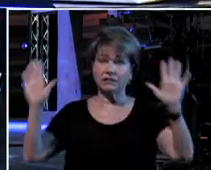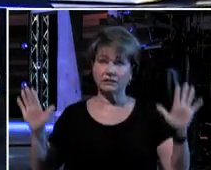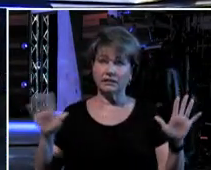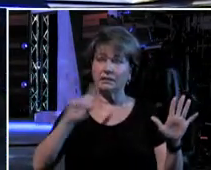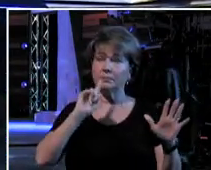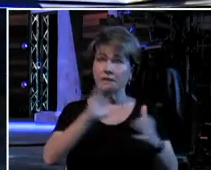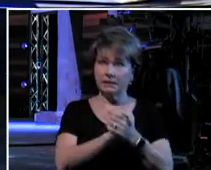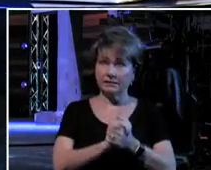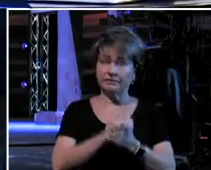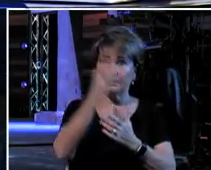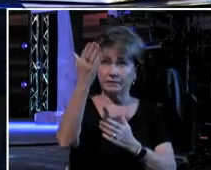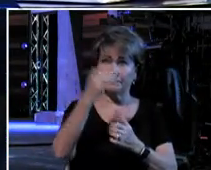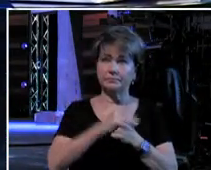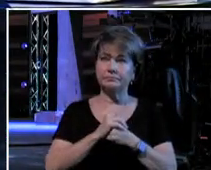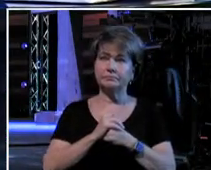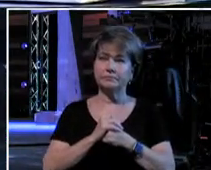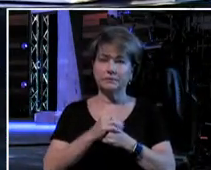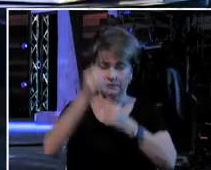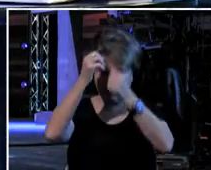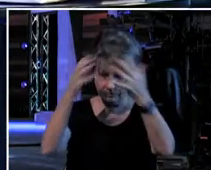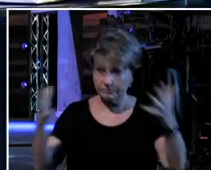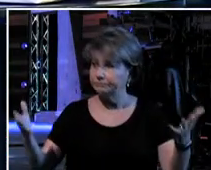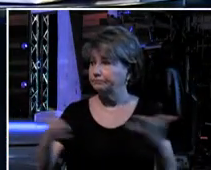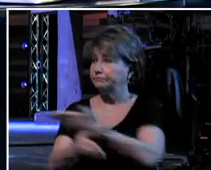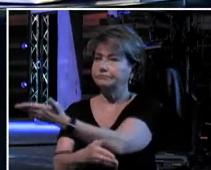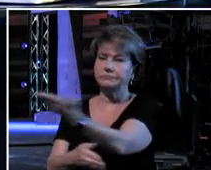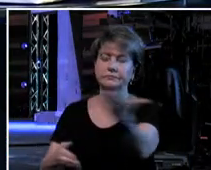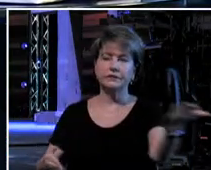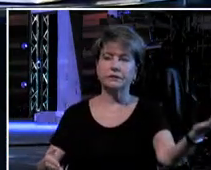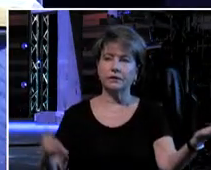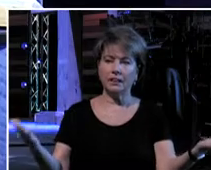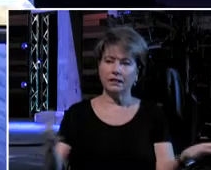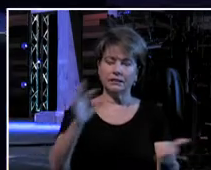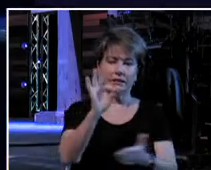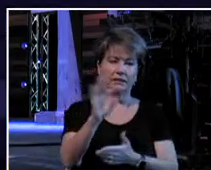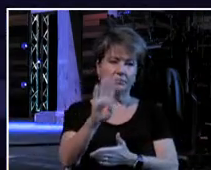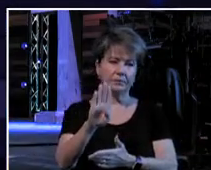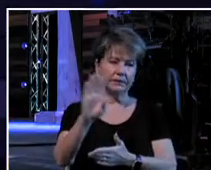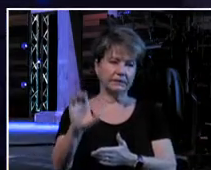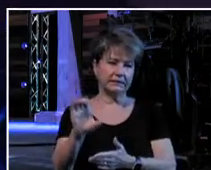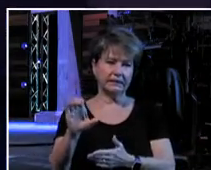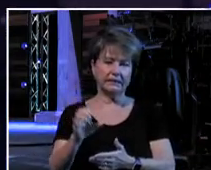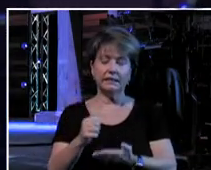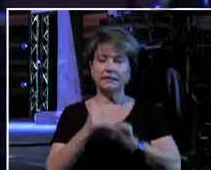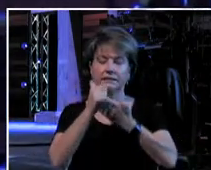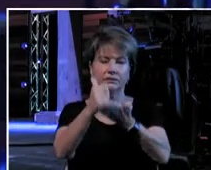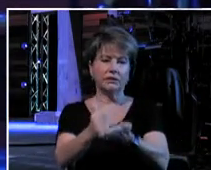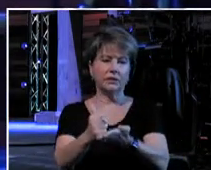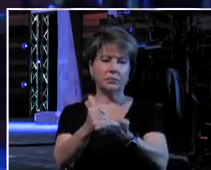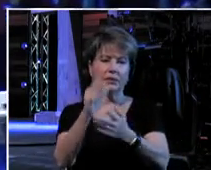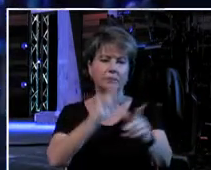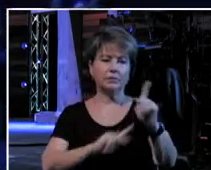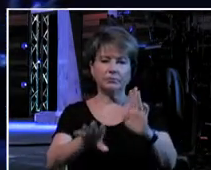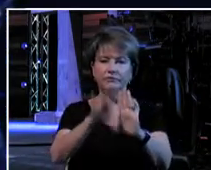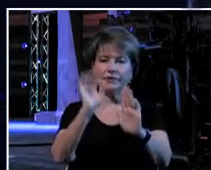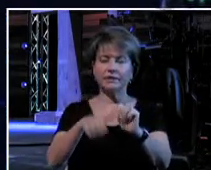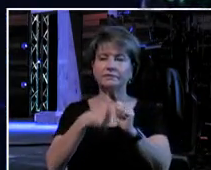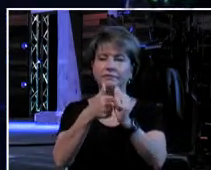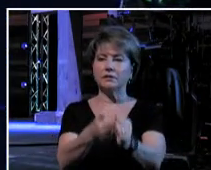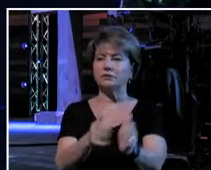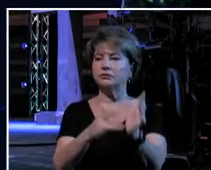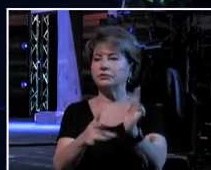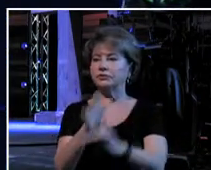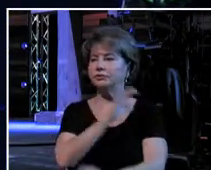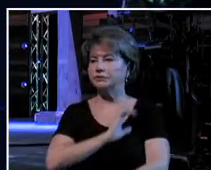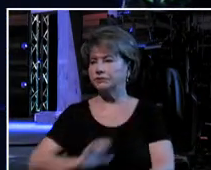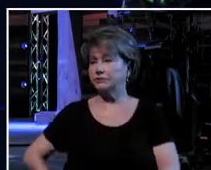So I just wanted to let you know, Fellowship Bible Church is here to help people find and follow Jesus Christ.